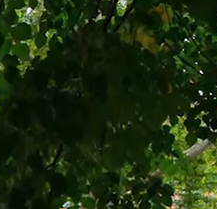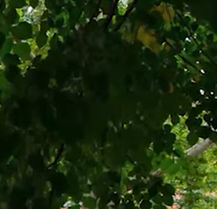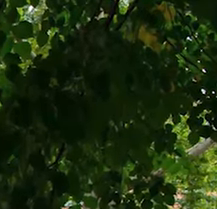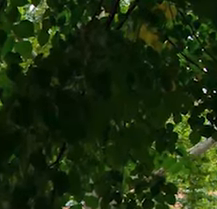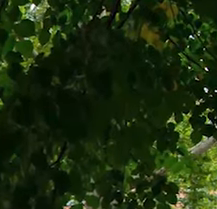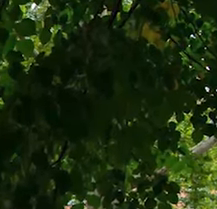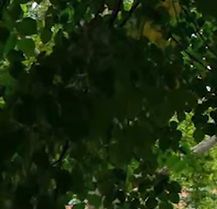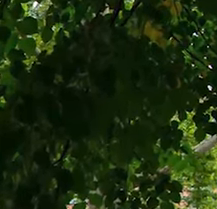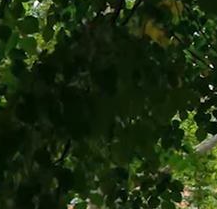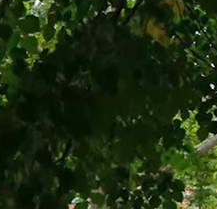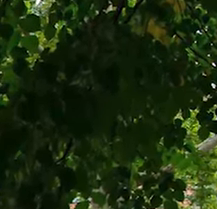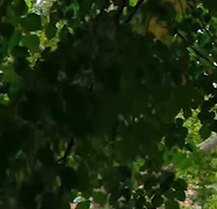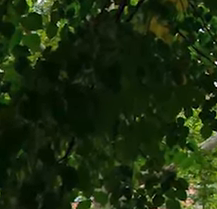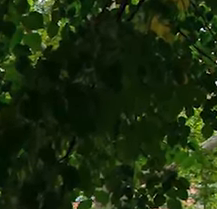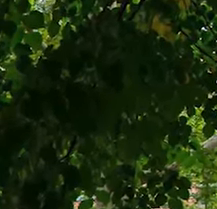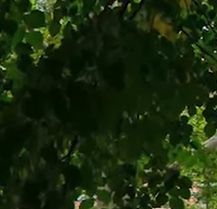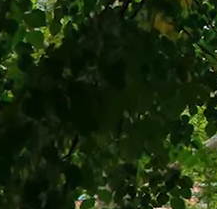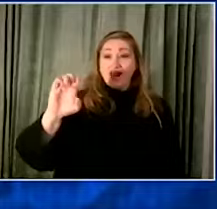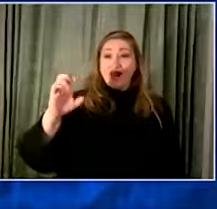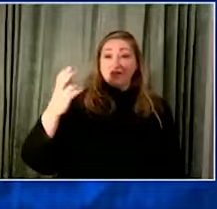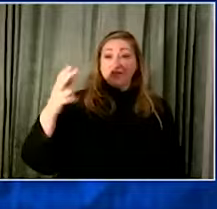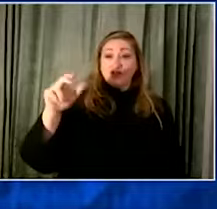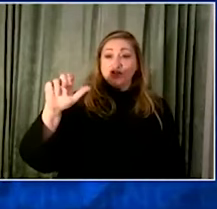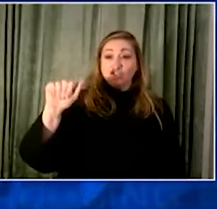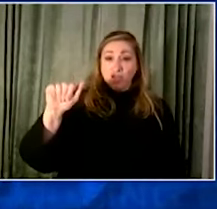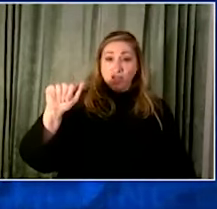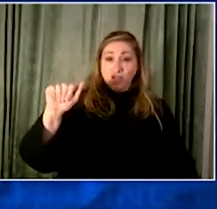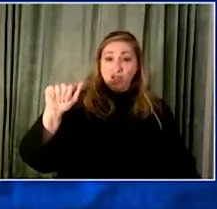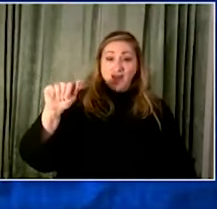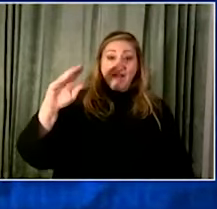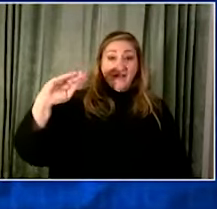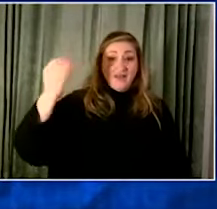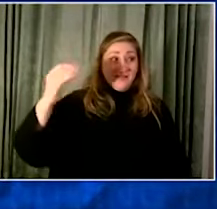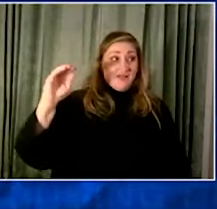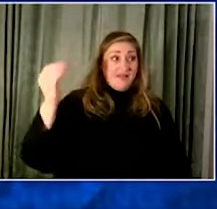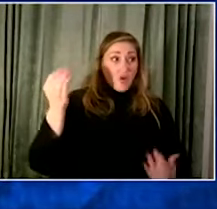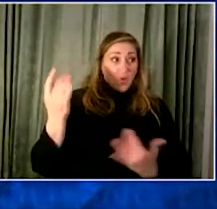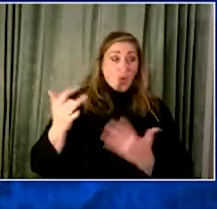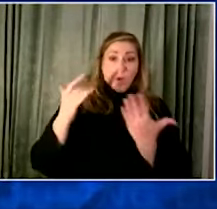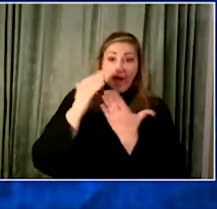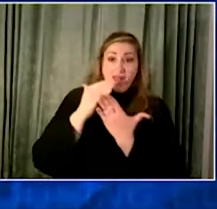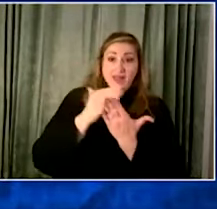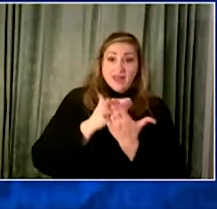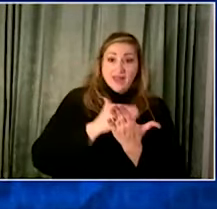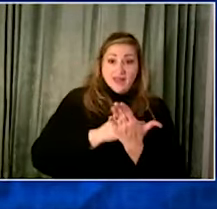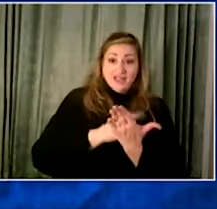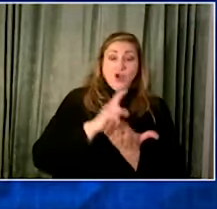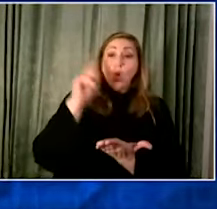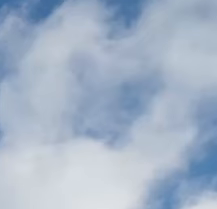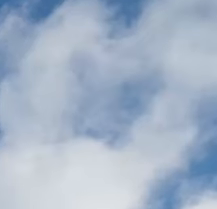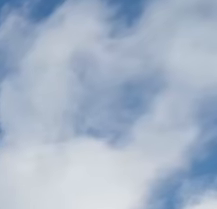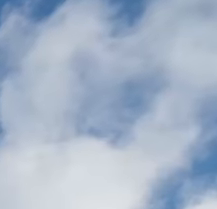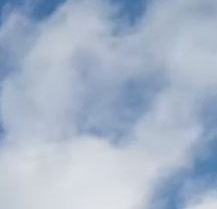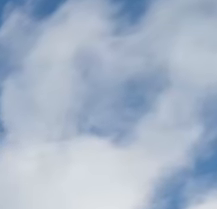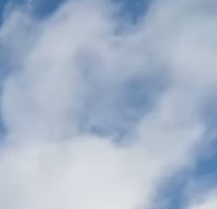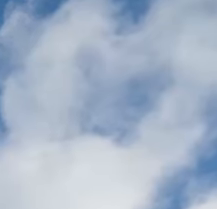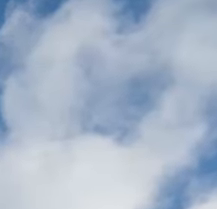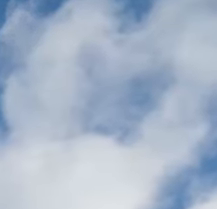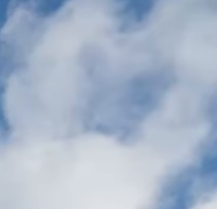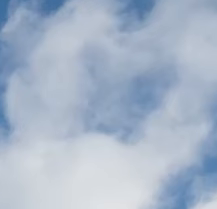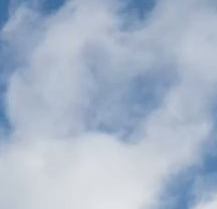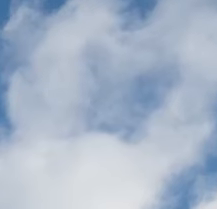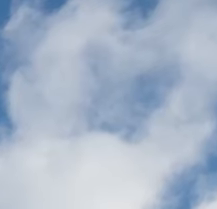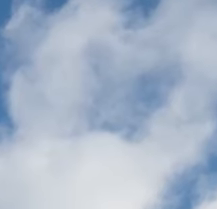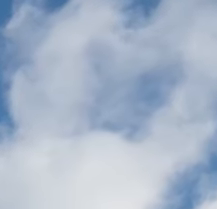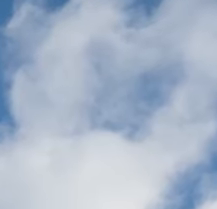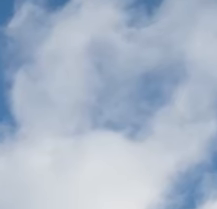Section 8 Voucher Waitlist, aiming to issue 1,000 vouchers a month. We'll also